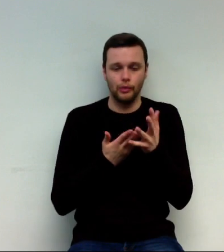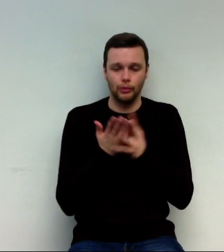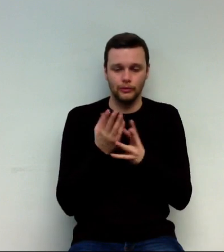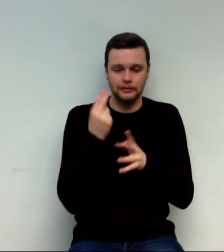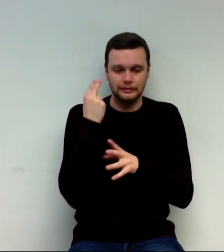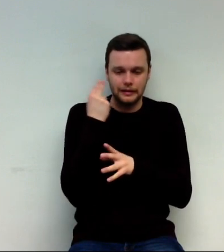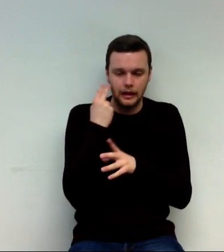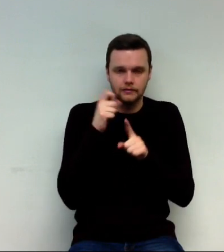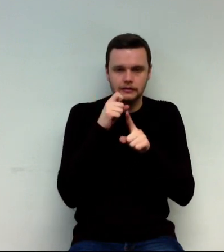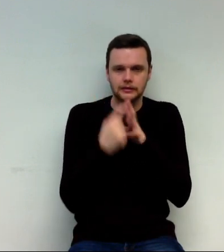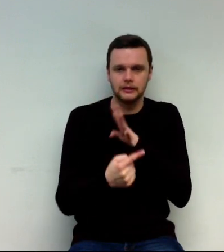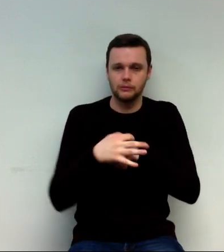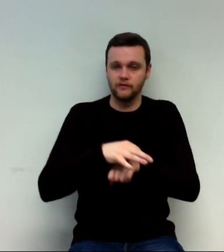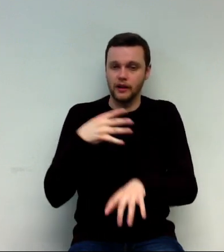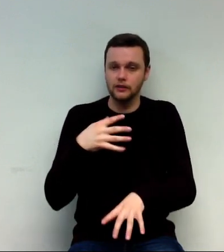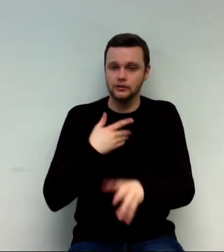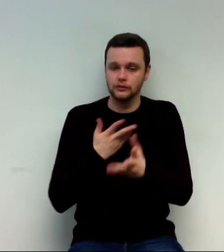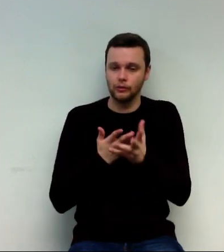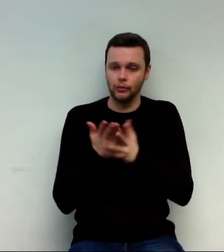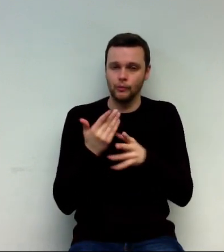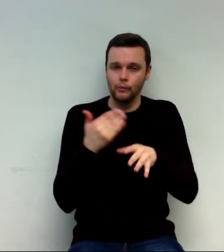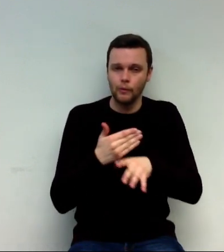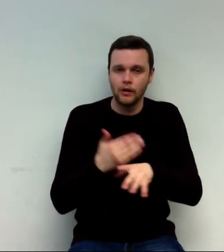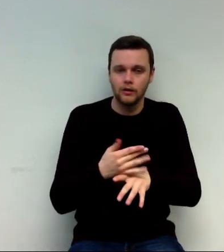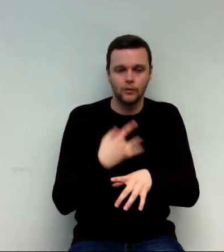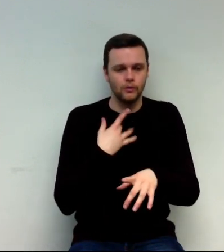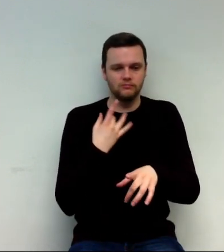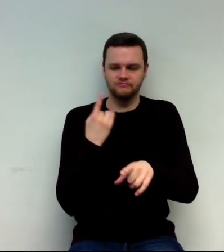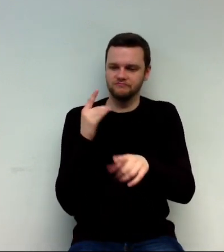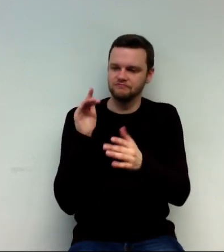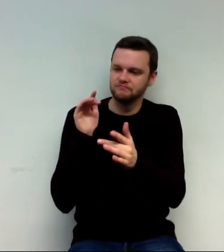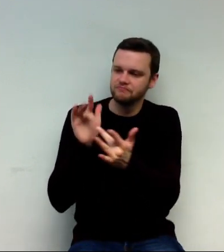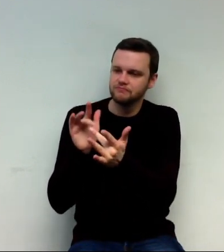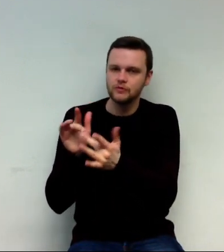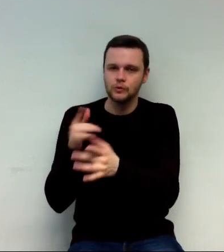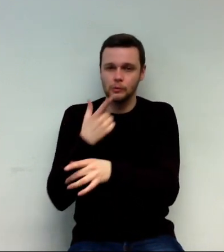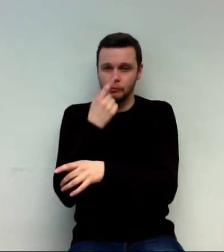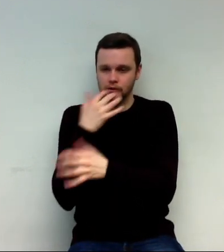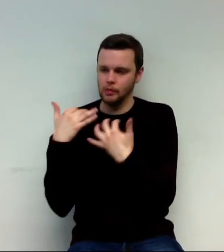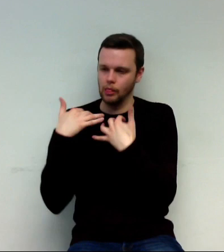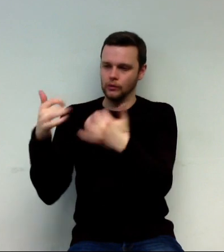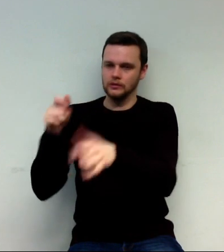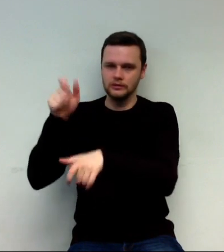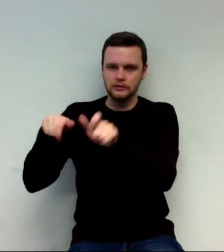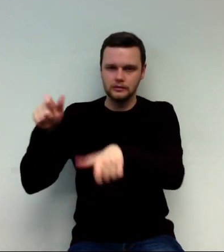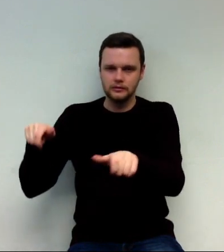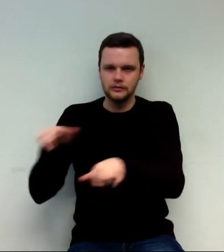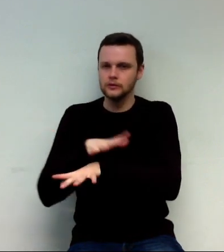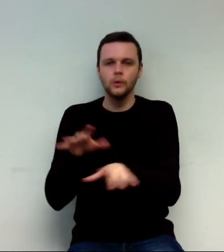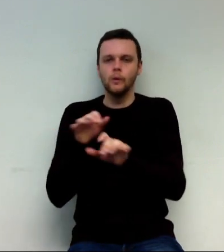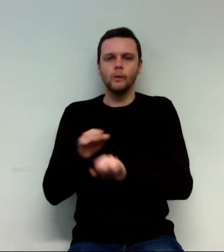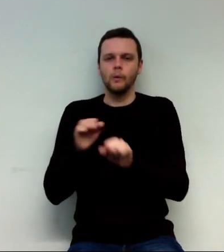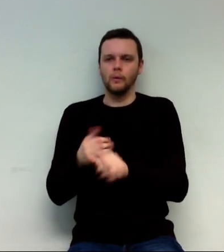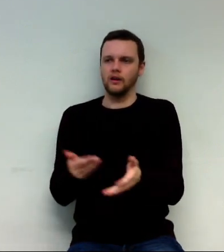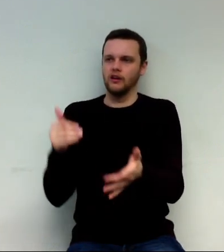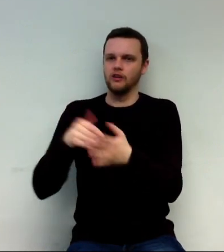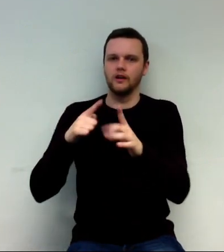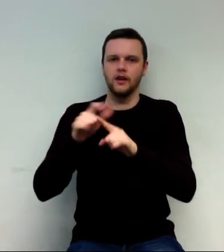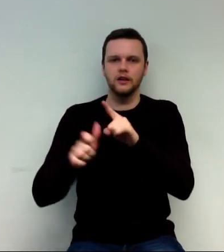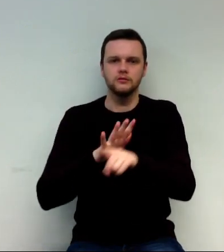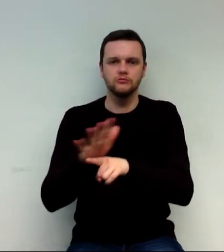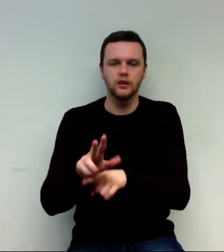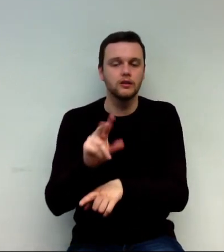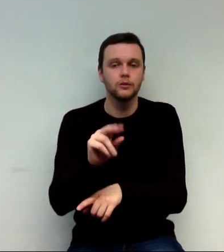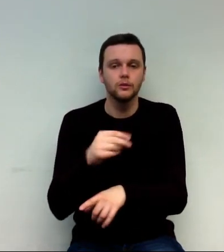disabled professionals in what you're creating or speaking to potential audience members. Don't wait until you get to Edinburgh to do it. Talk to people